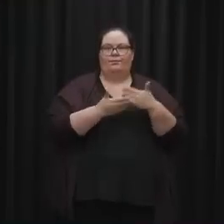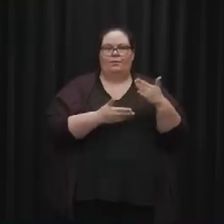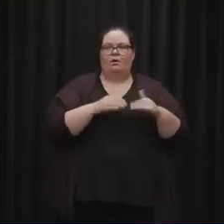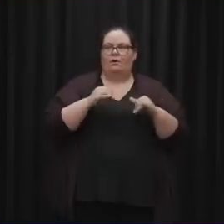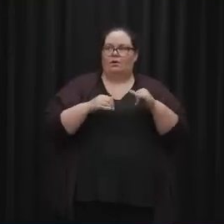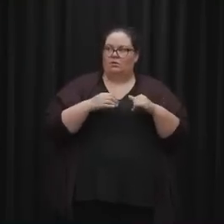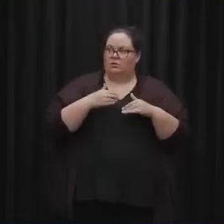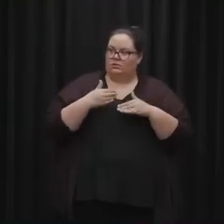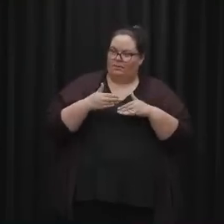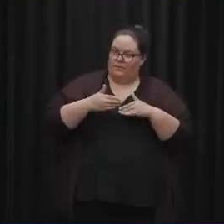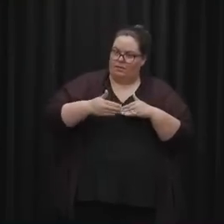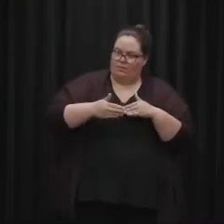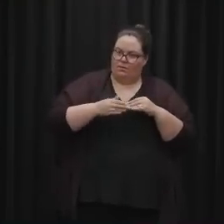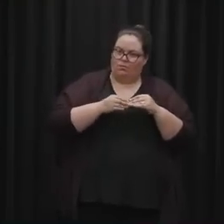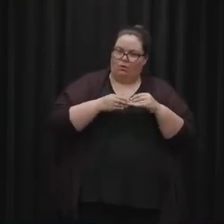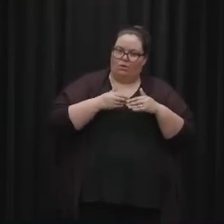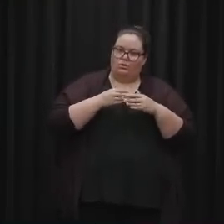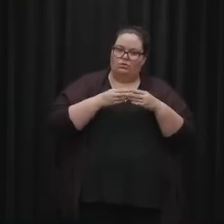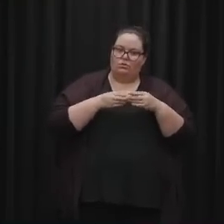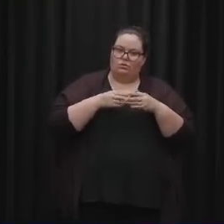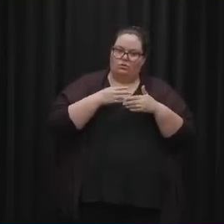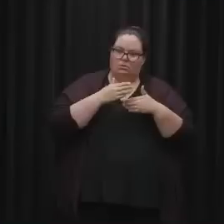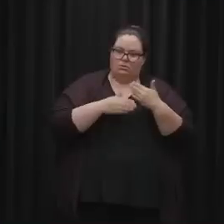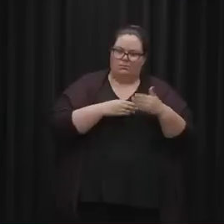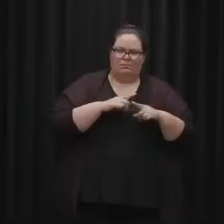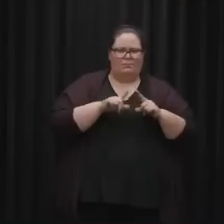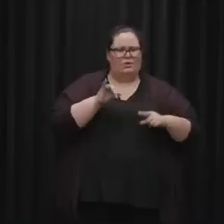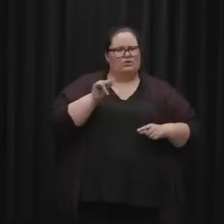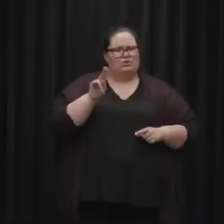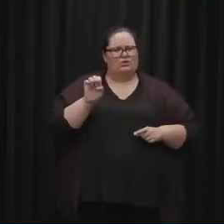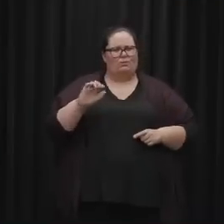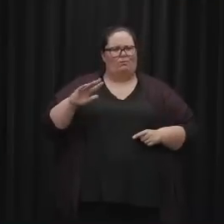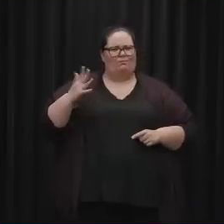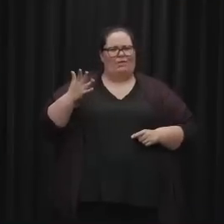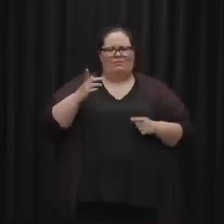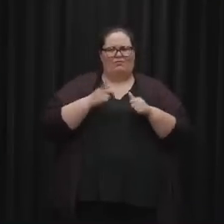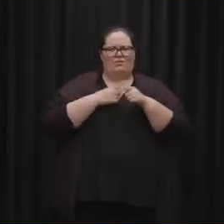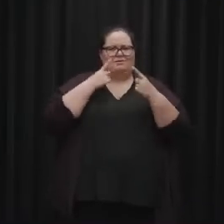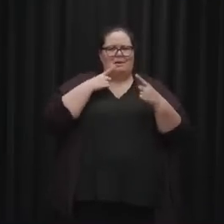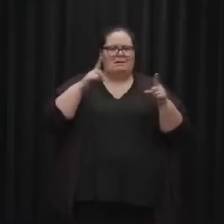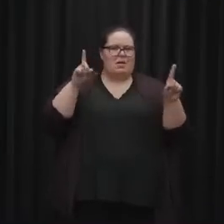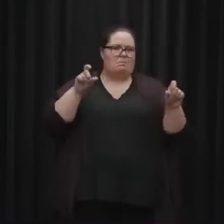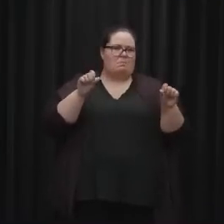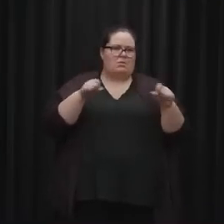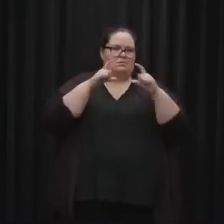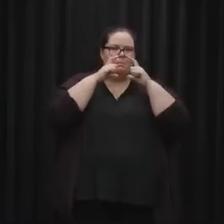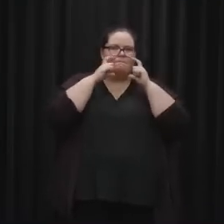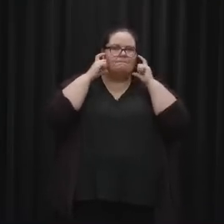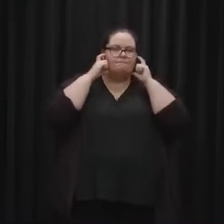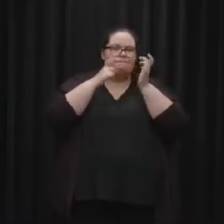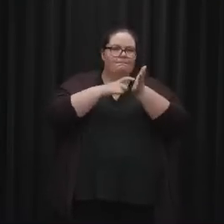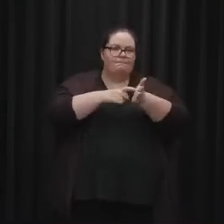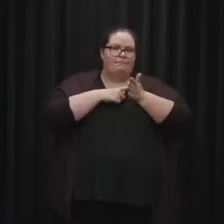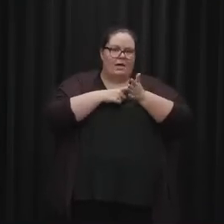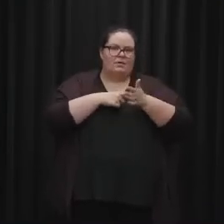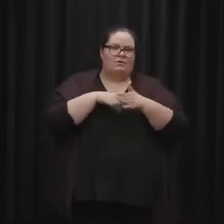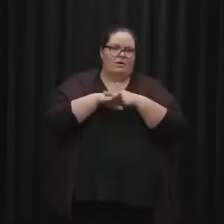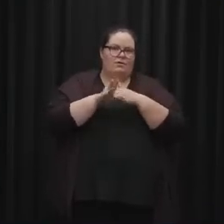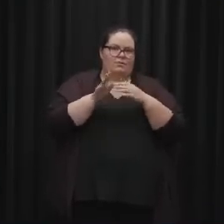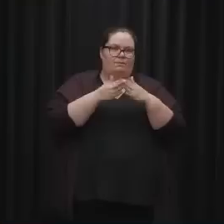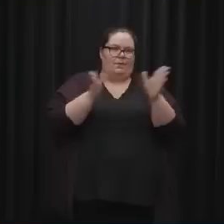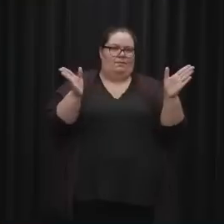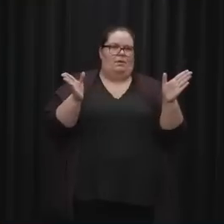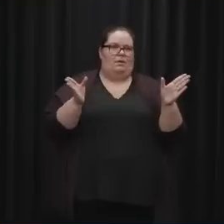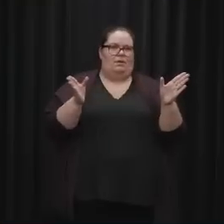the requirements, but it was June 5th when the province first announced masks would be mandatory to enter public